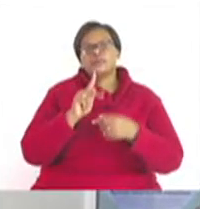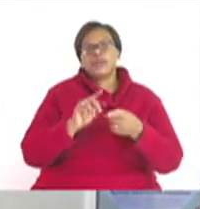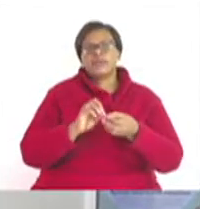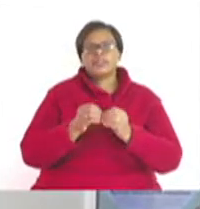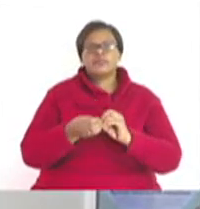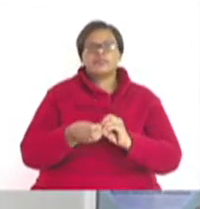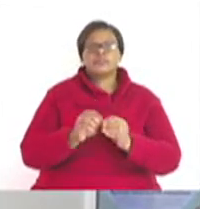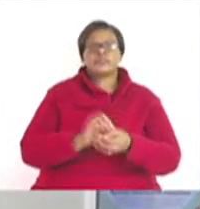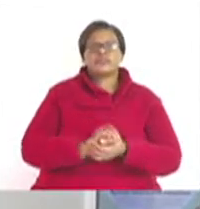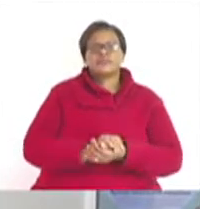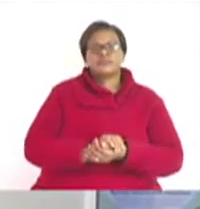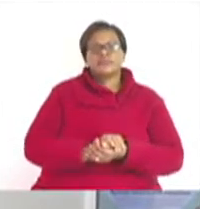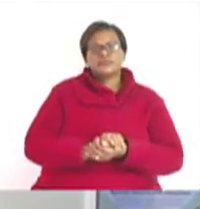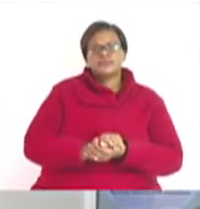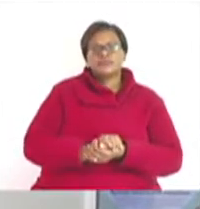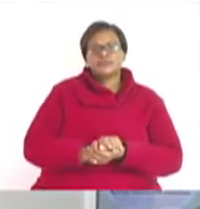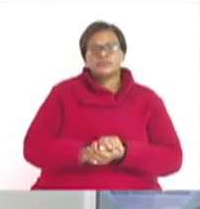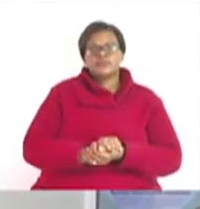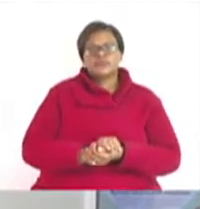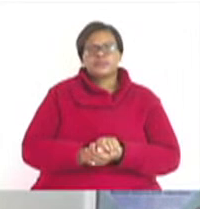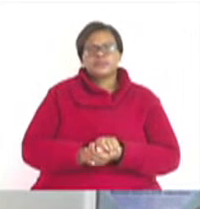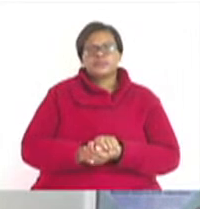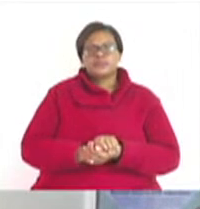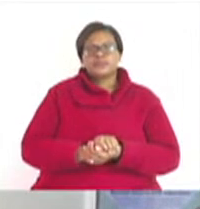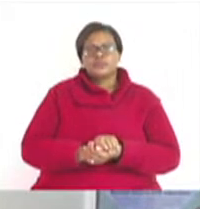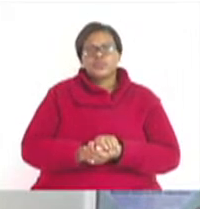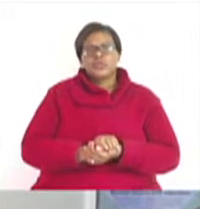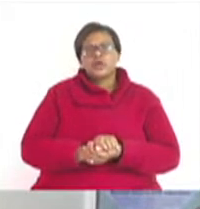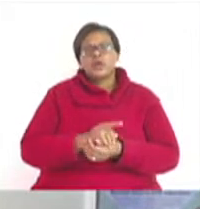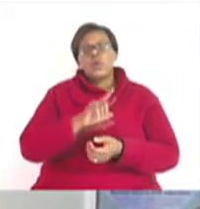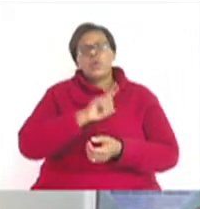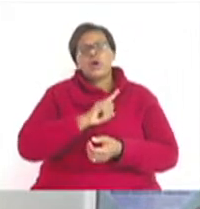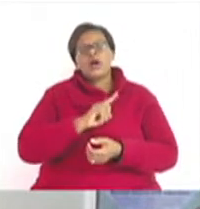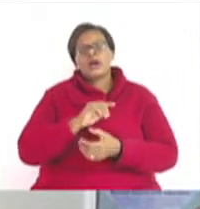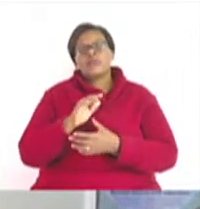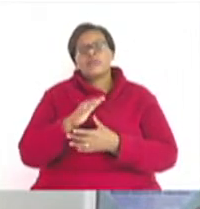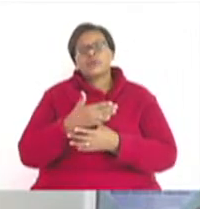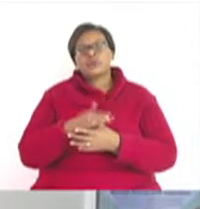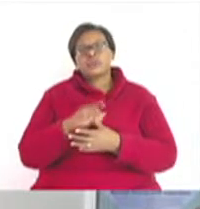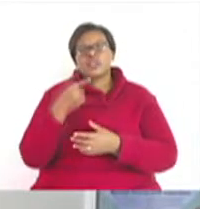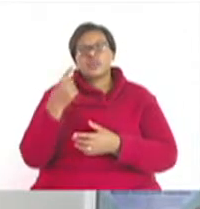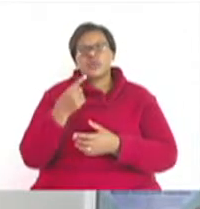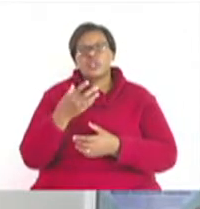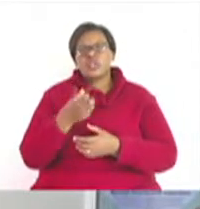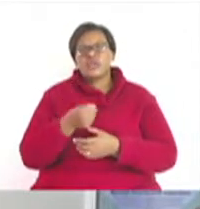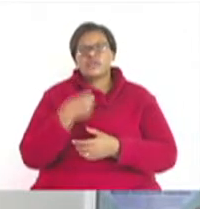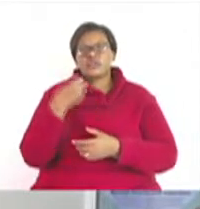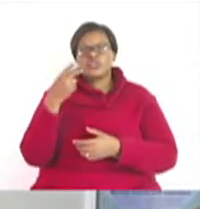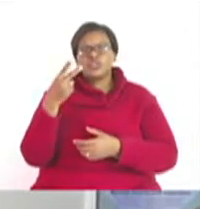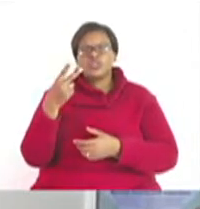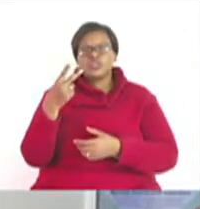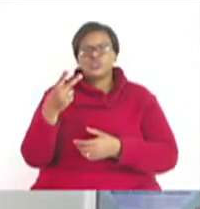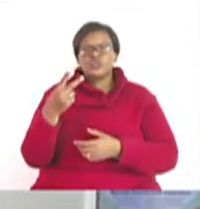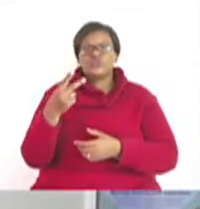12 are 2 and 3. Why? Because they are only having 2 factors.